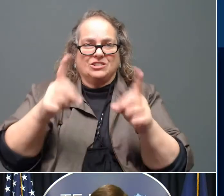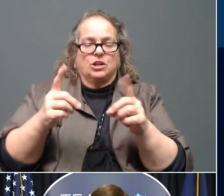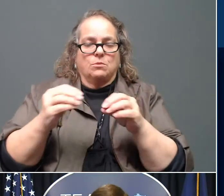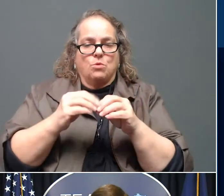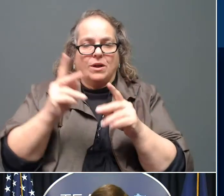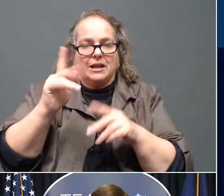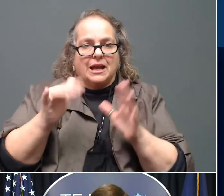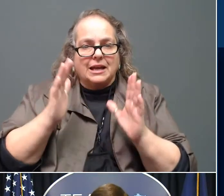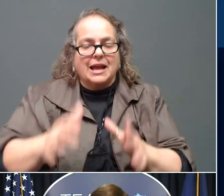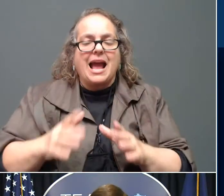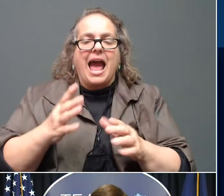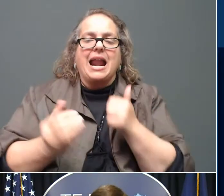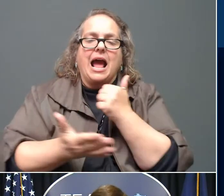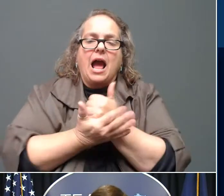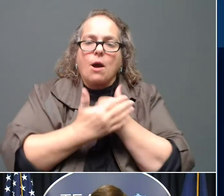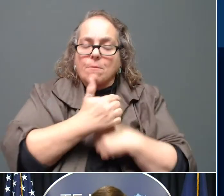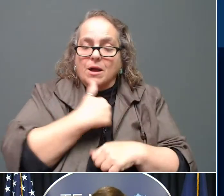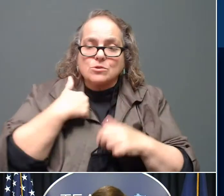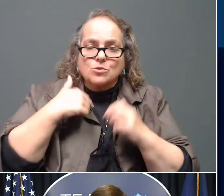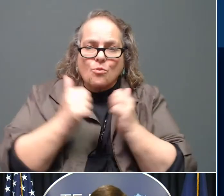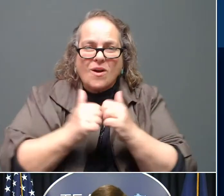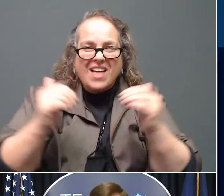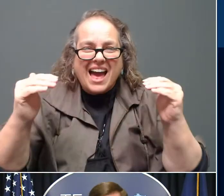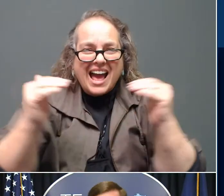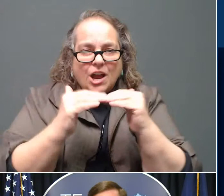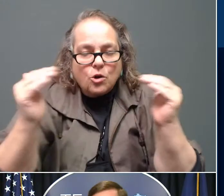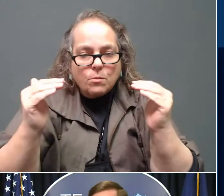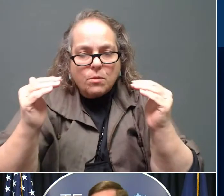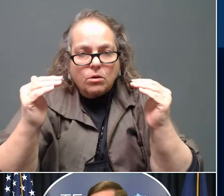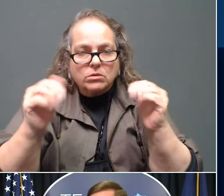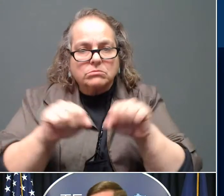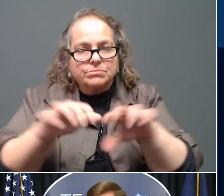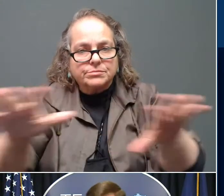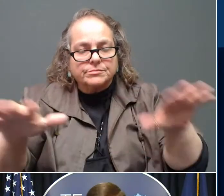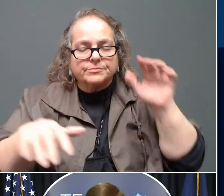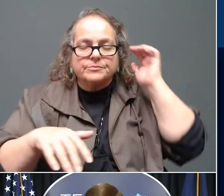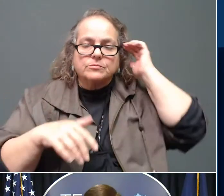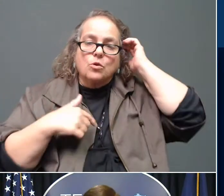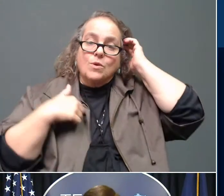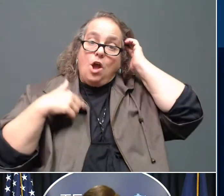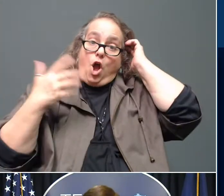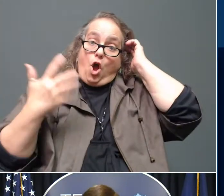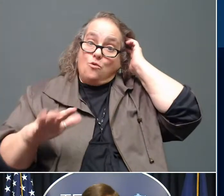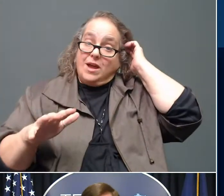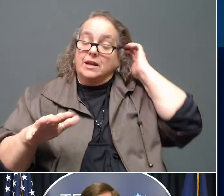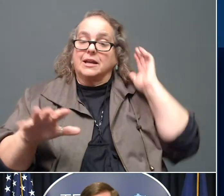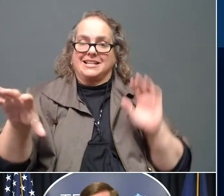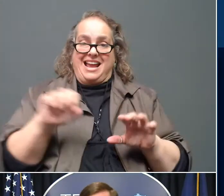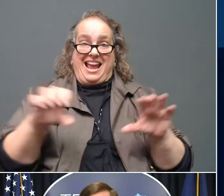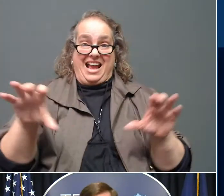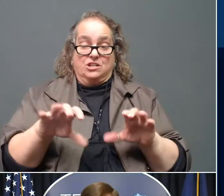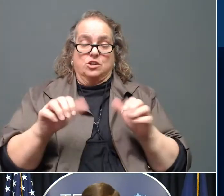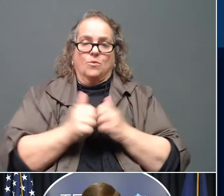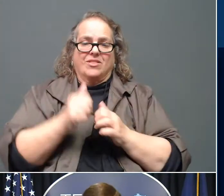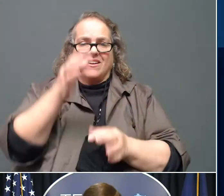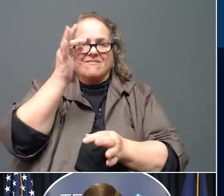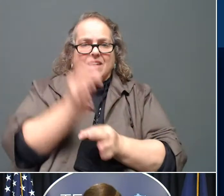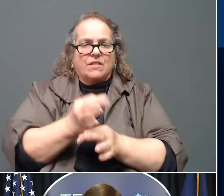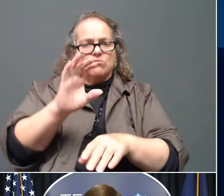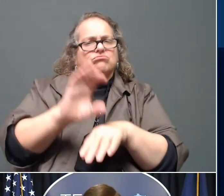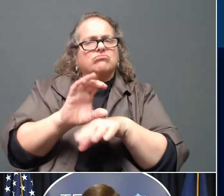an equitable rollout. We have already taken action involving faith leaders. And this was something